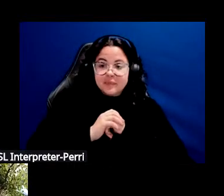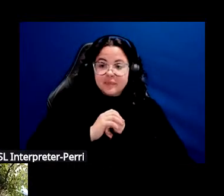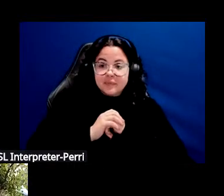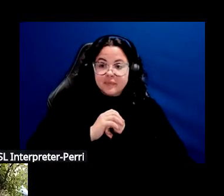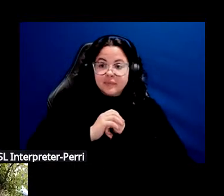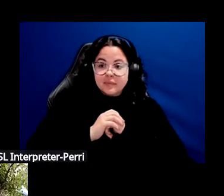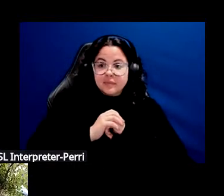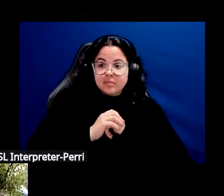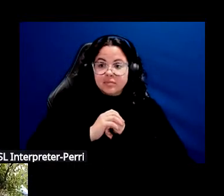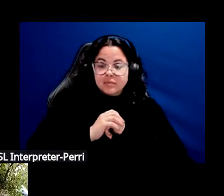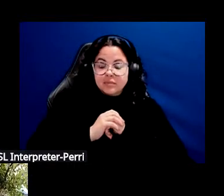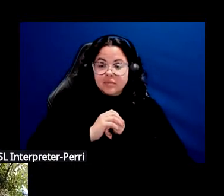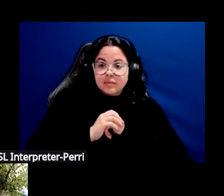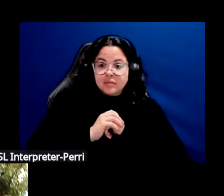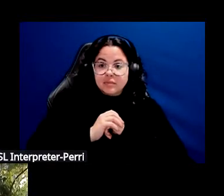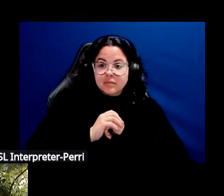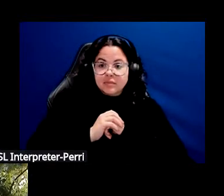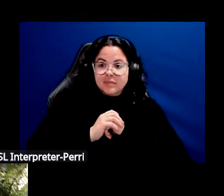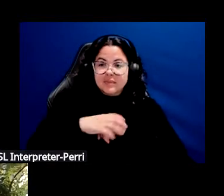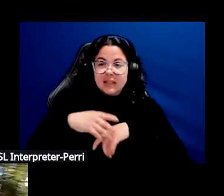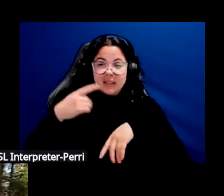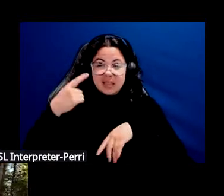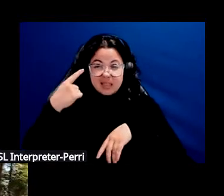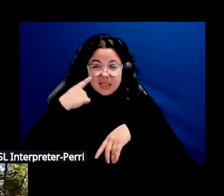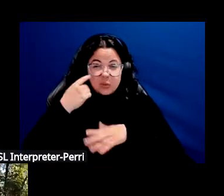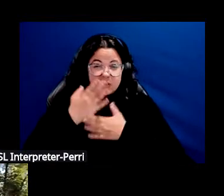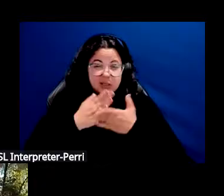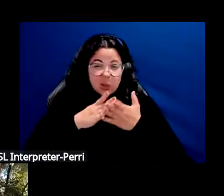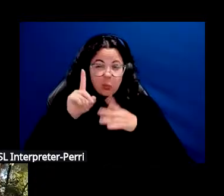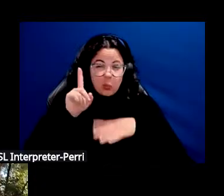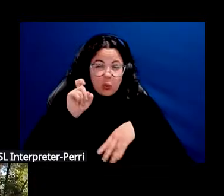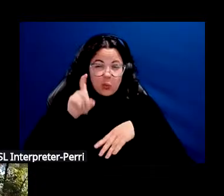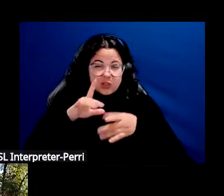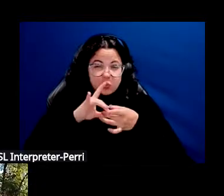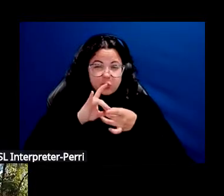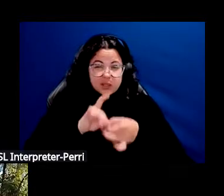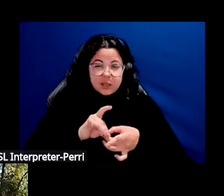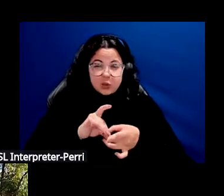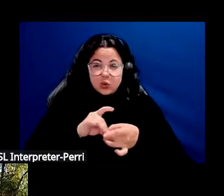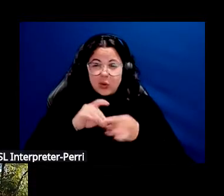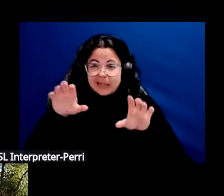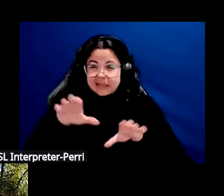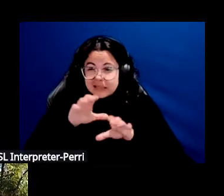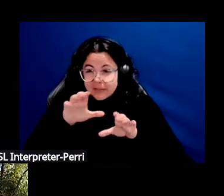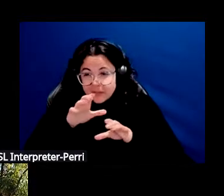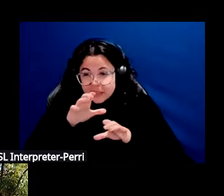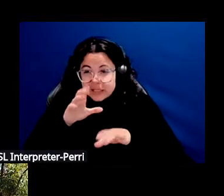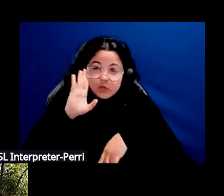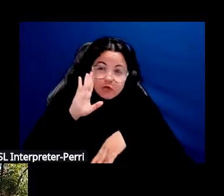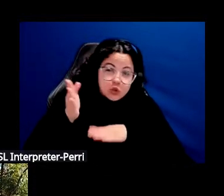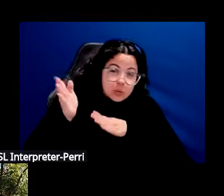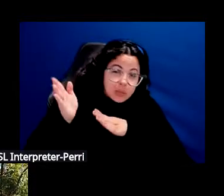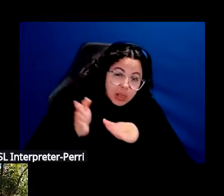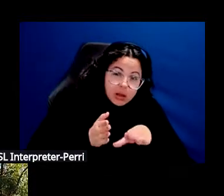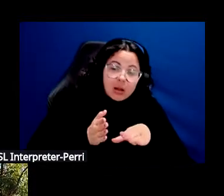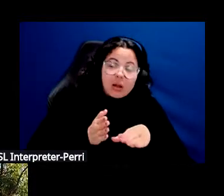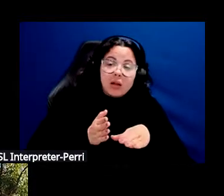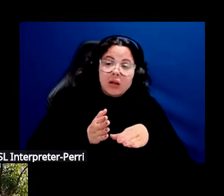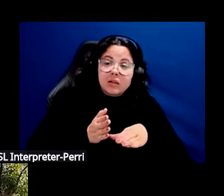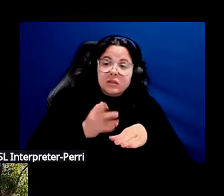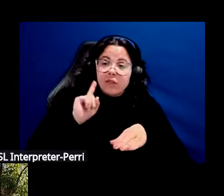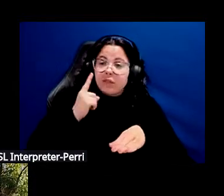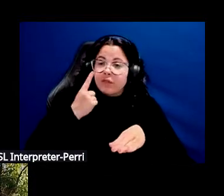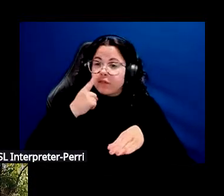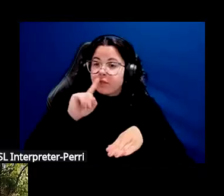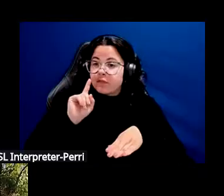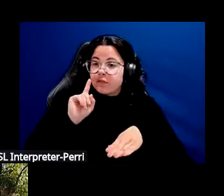Uh, I think there were some questions around the activity and the future plans for our